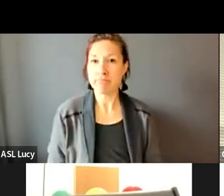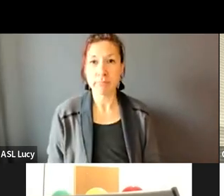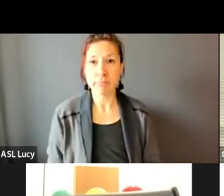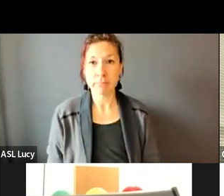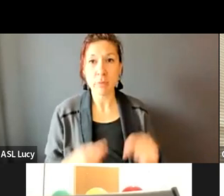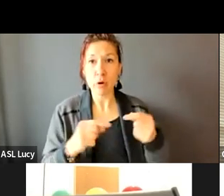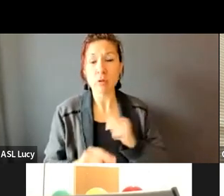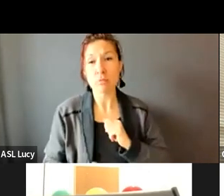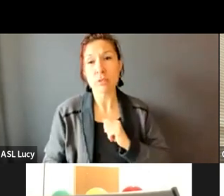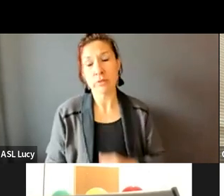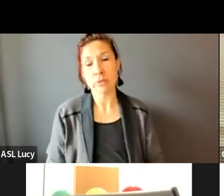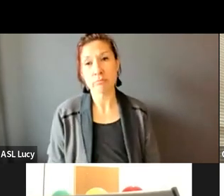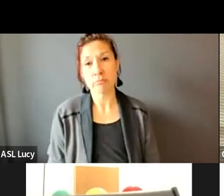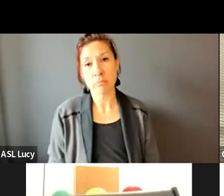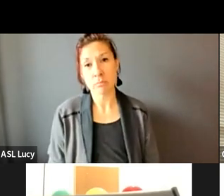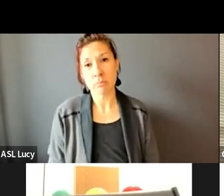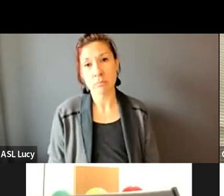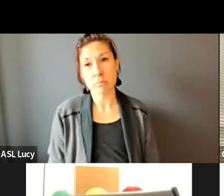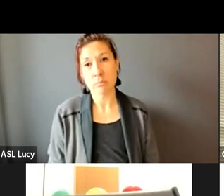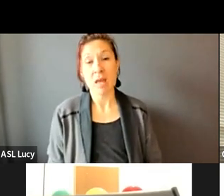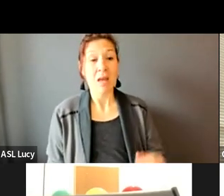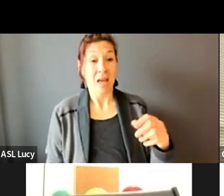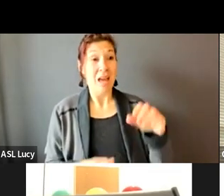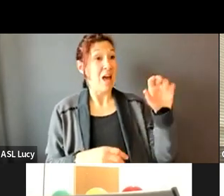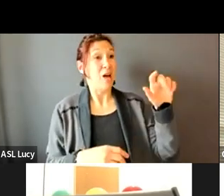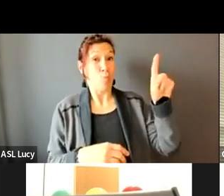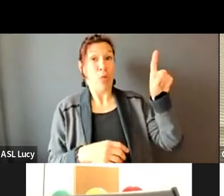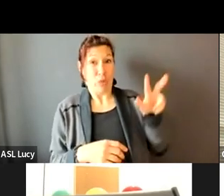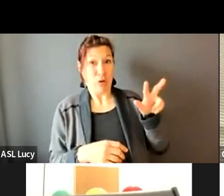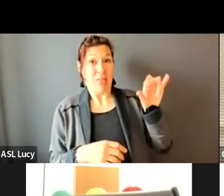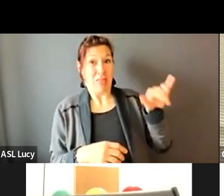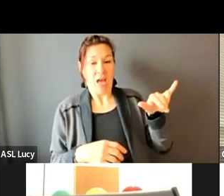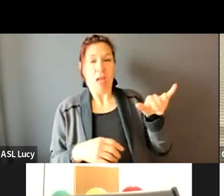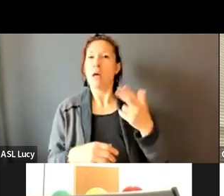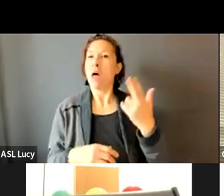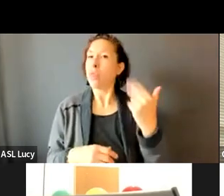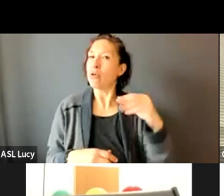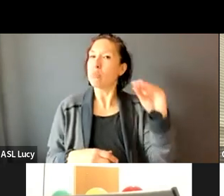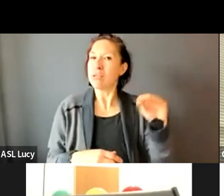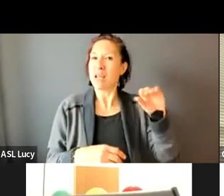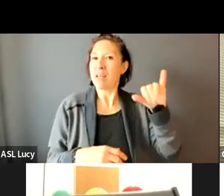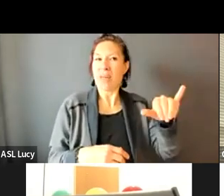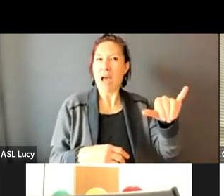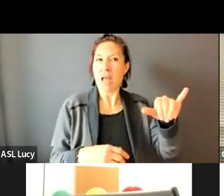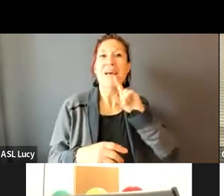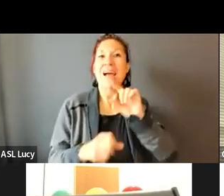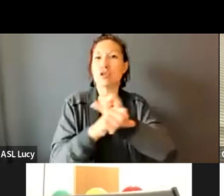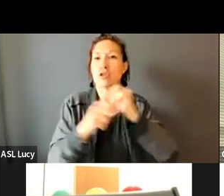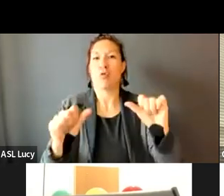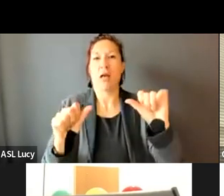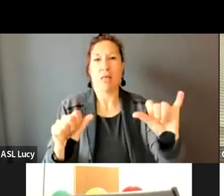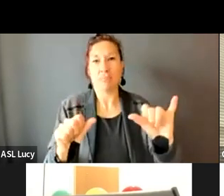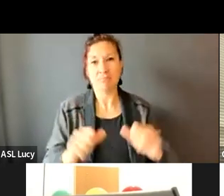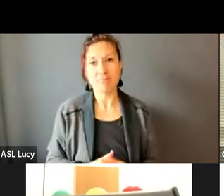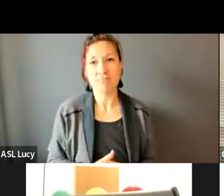you know about 13 actually acting on that um or attempting to and I think we're just seeing upticks in the area of